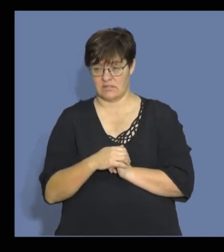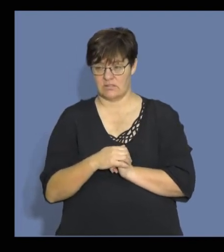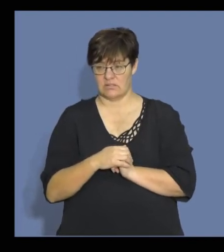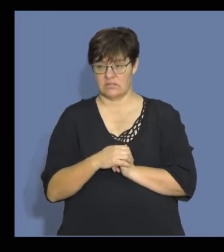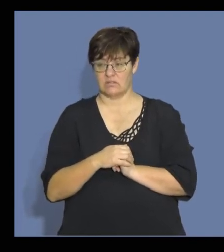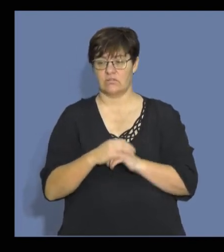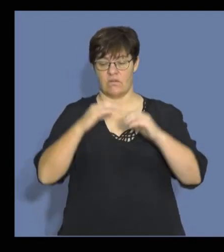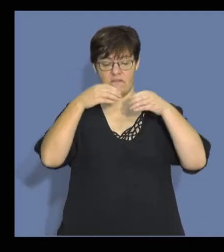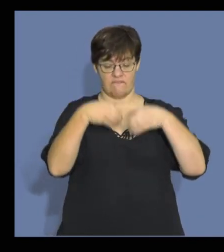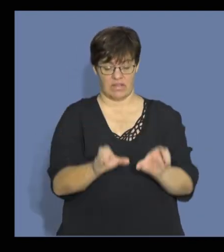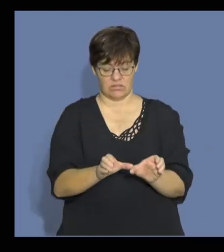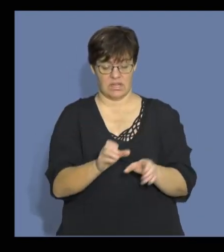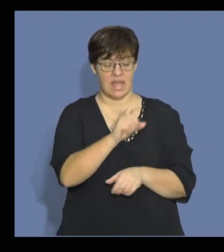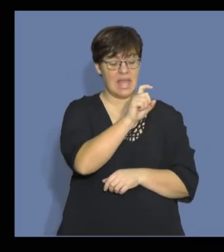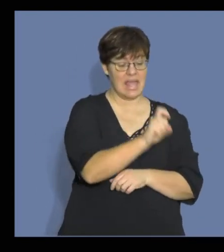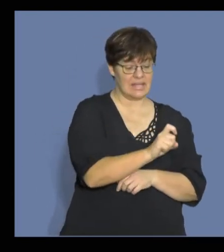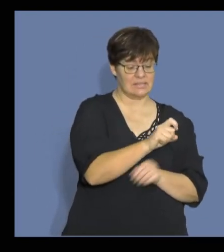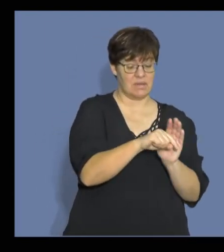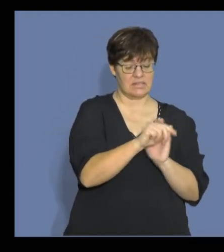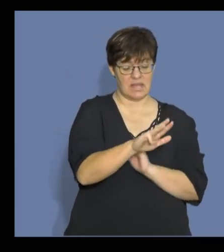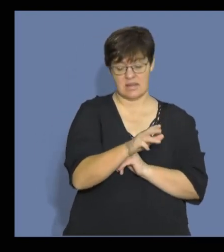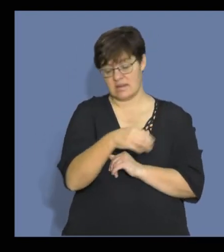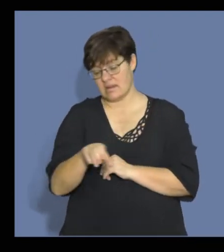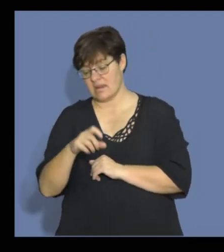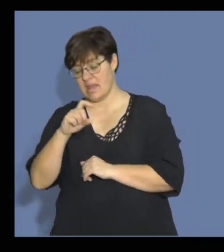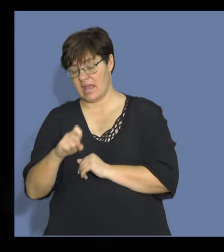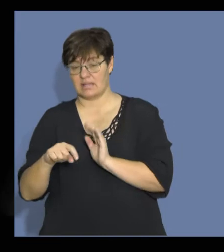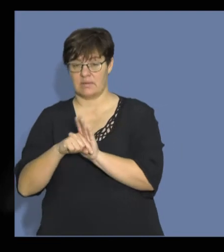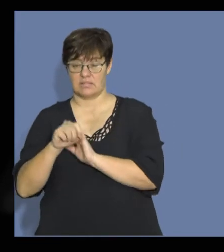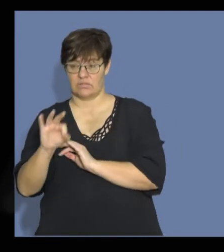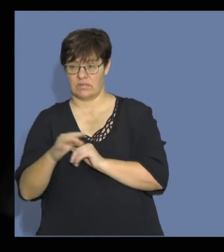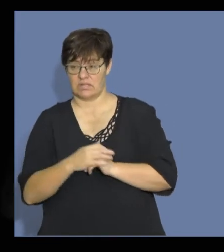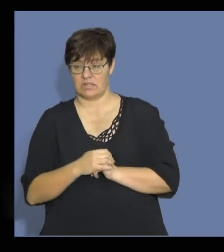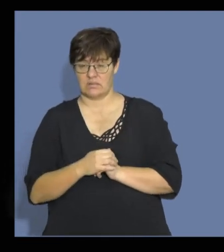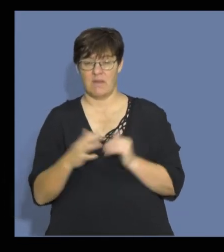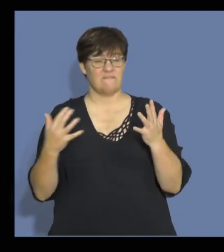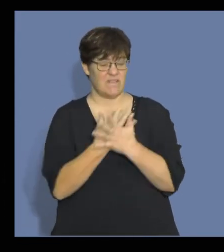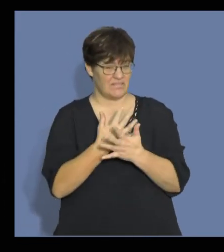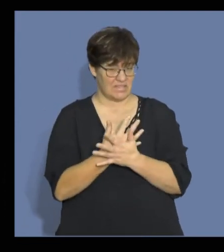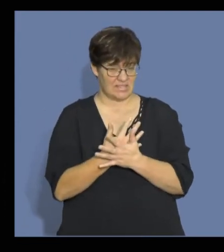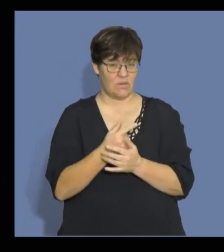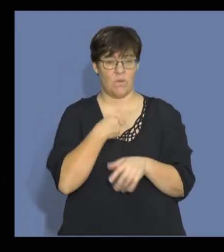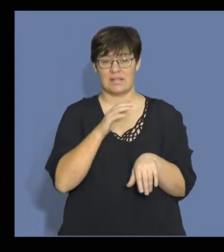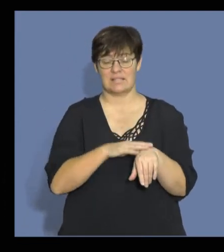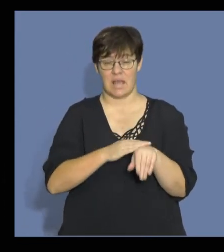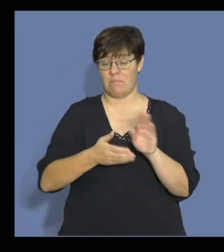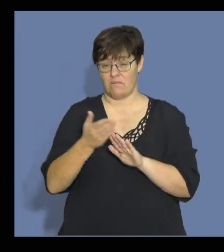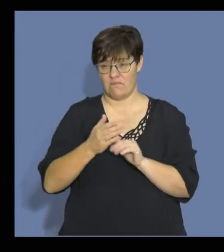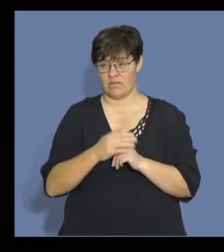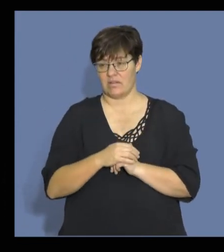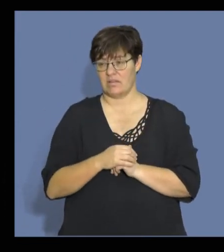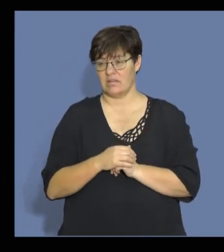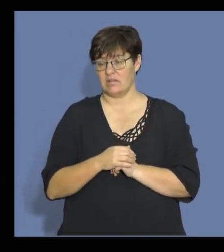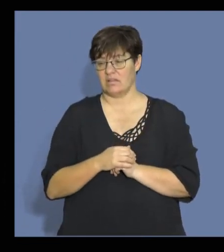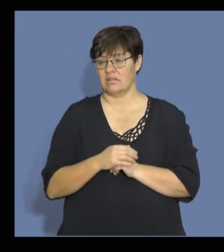this I can factorize as x minus 9 and x minus 3. Sorry, I did that quite quickly because my